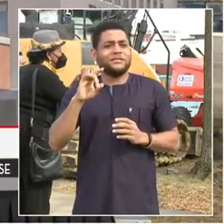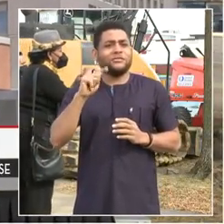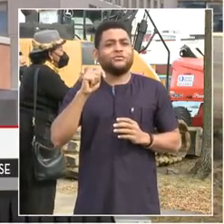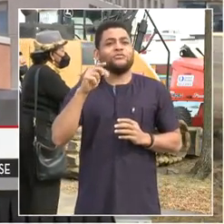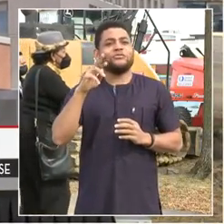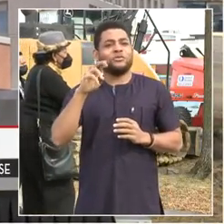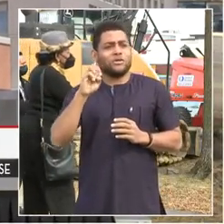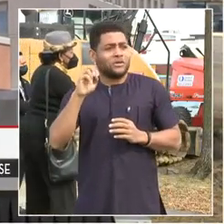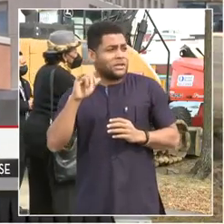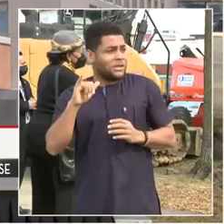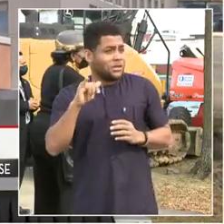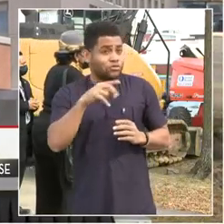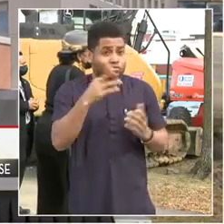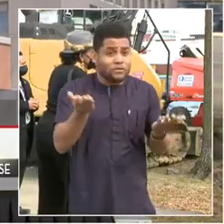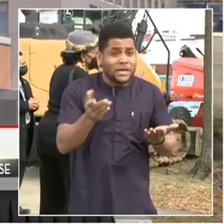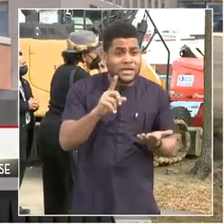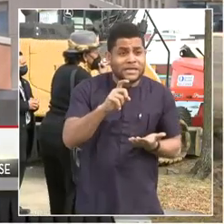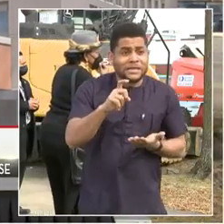here?